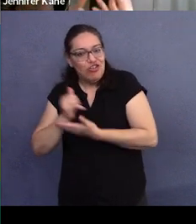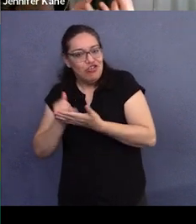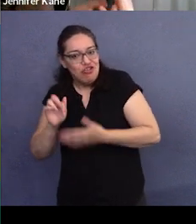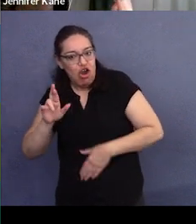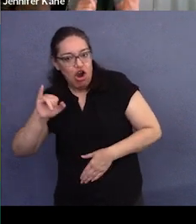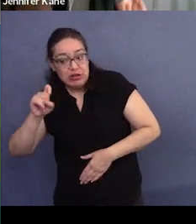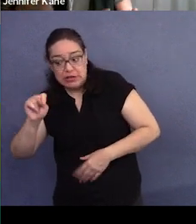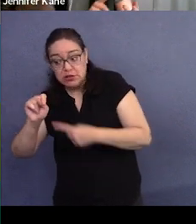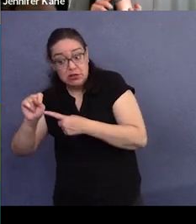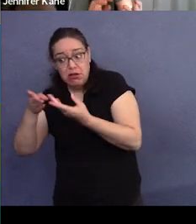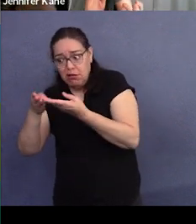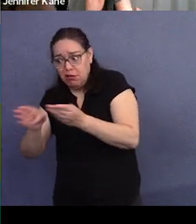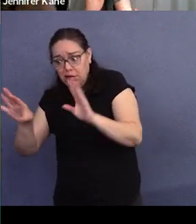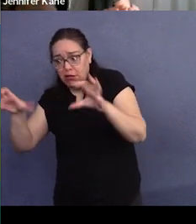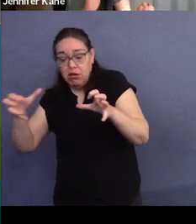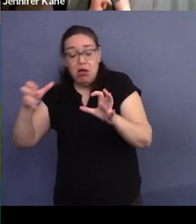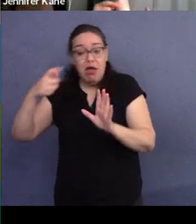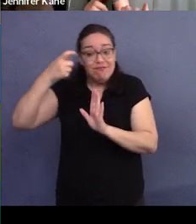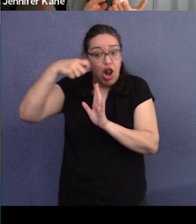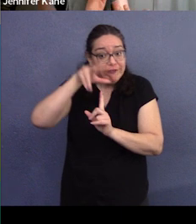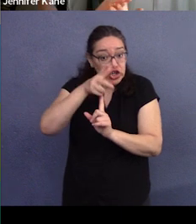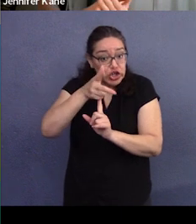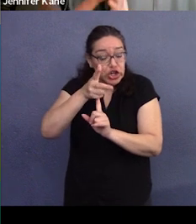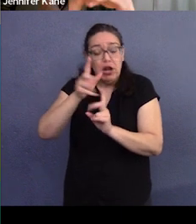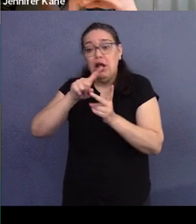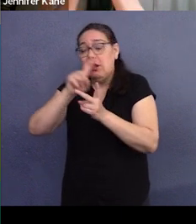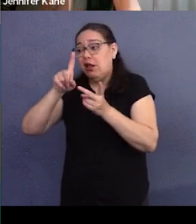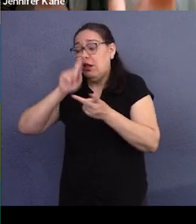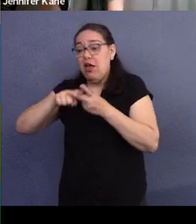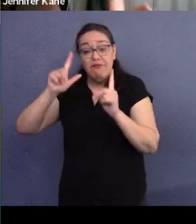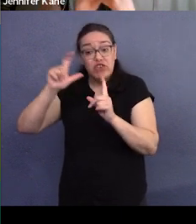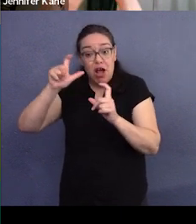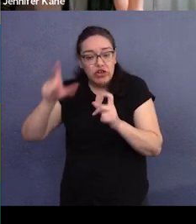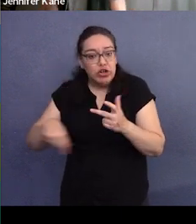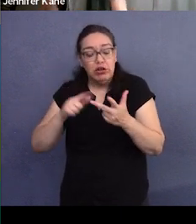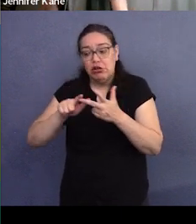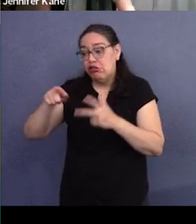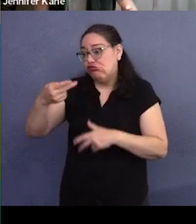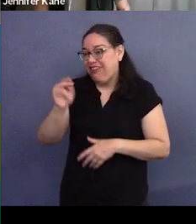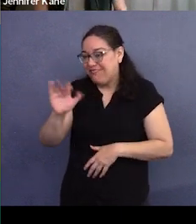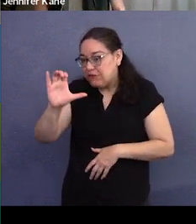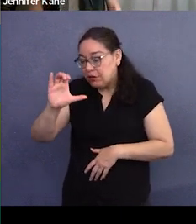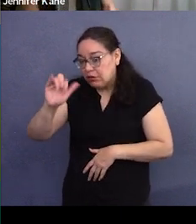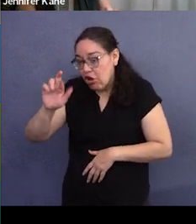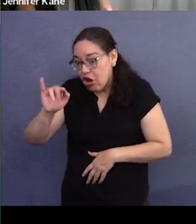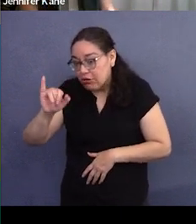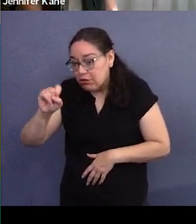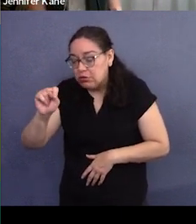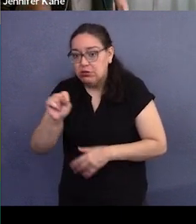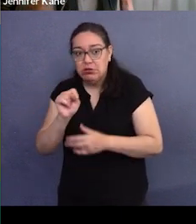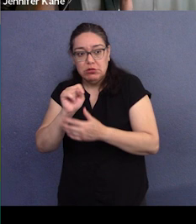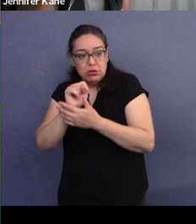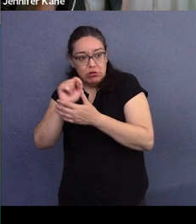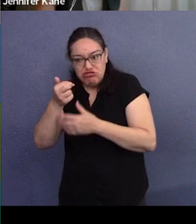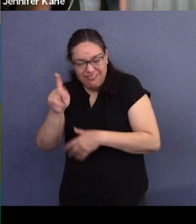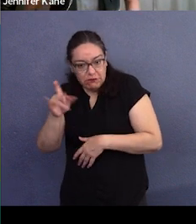videographer, photographer, graphic designer. Those are arts careers. It's